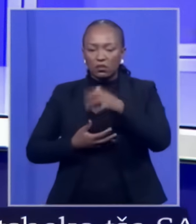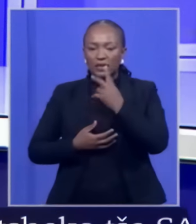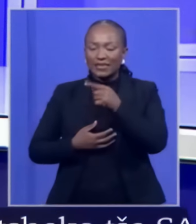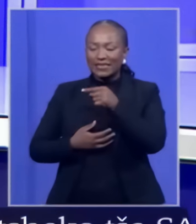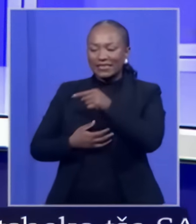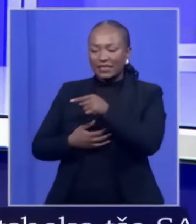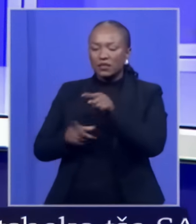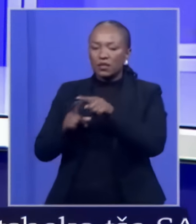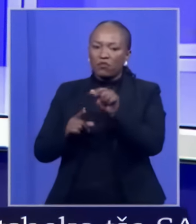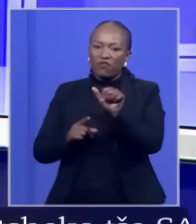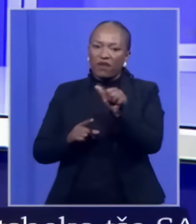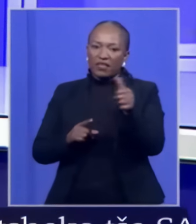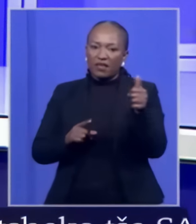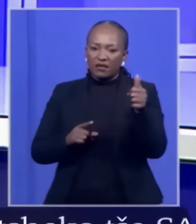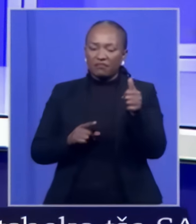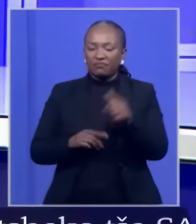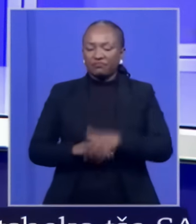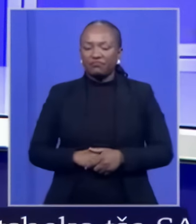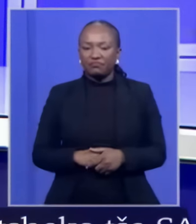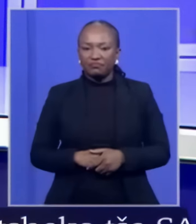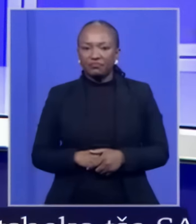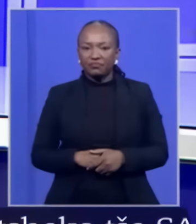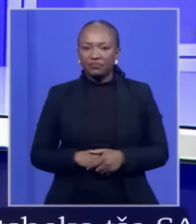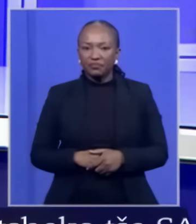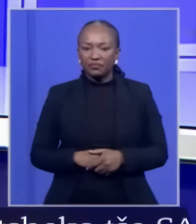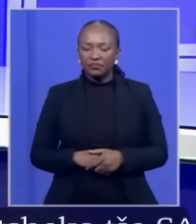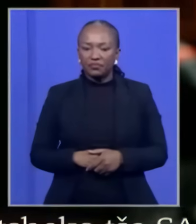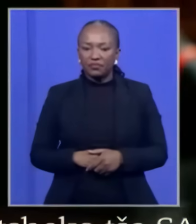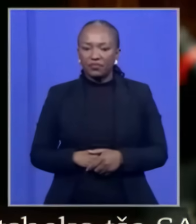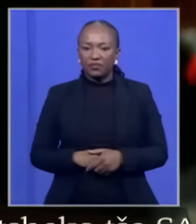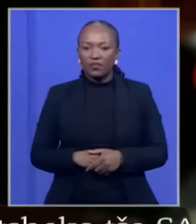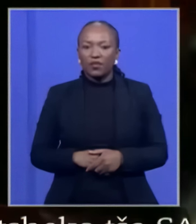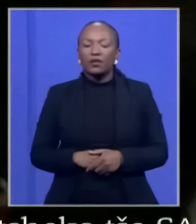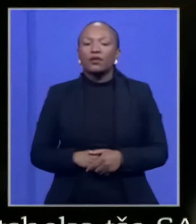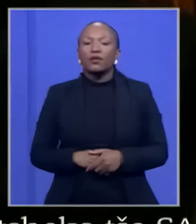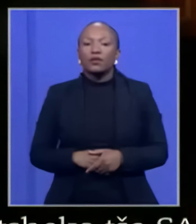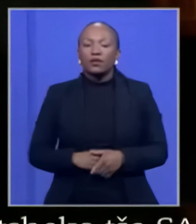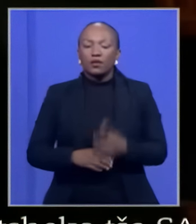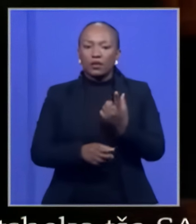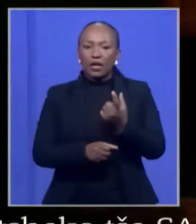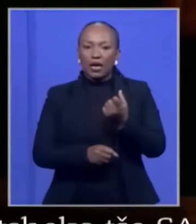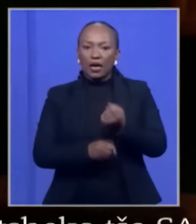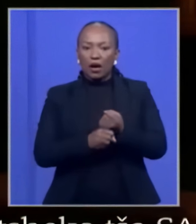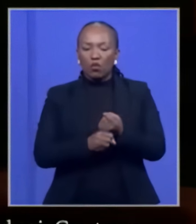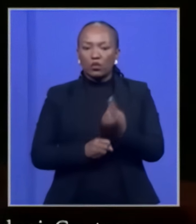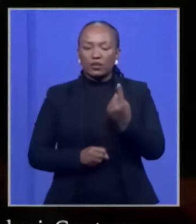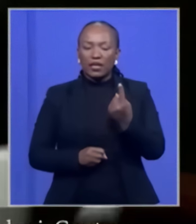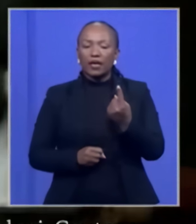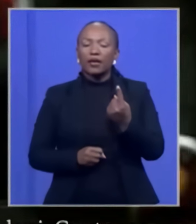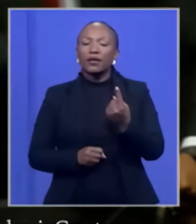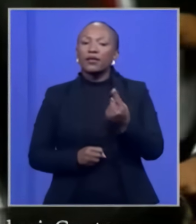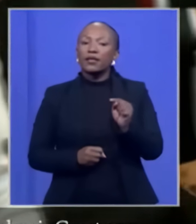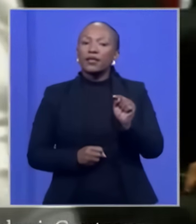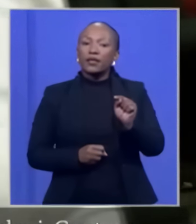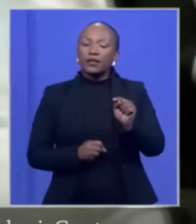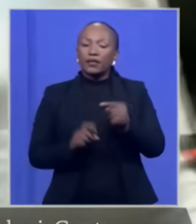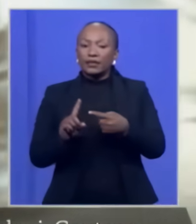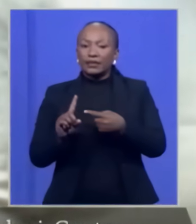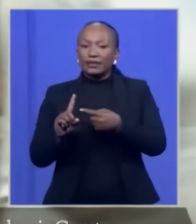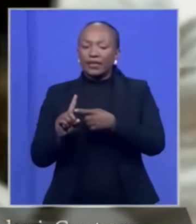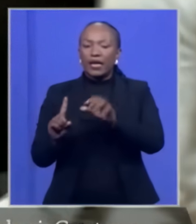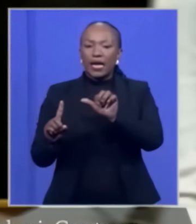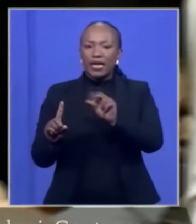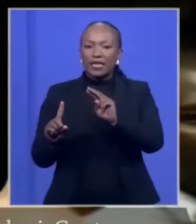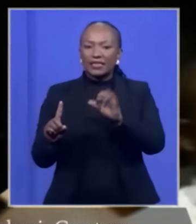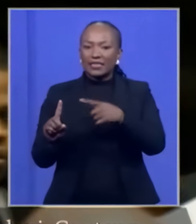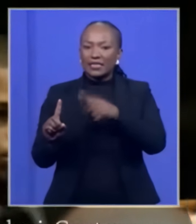e hlolego e swere dikgorotsheko le kgono. Ka Gauteng moleledi wa ANC wa pele Mpule Mabe le balatofatšwa ka